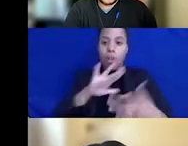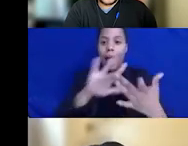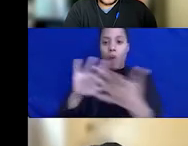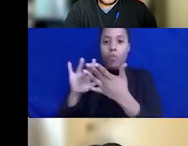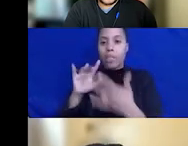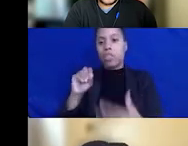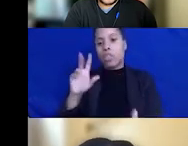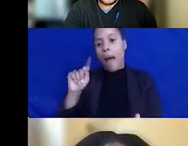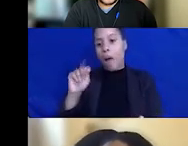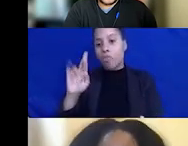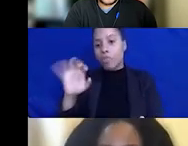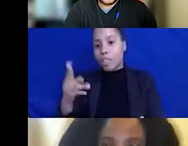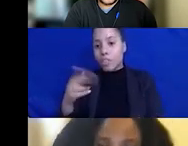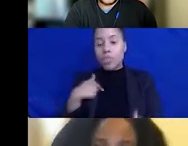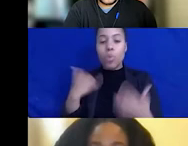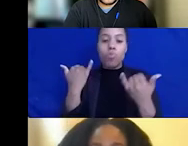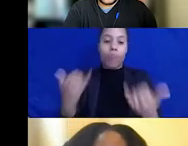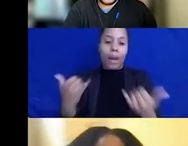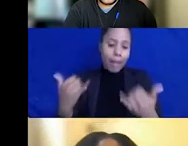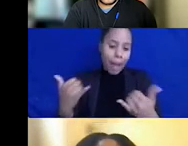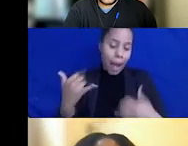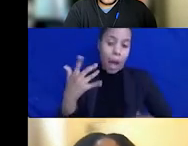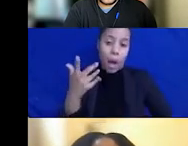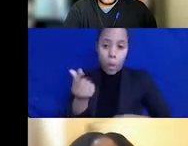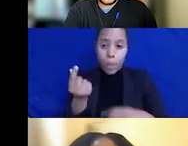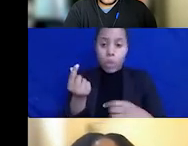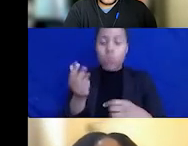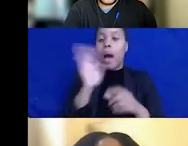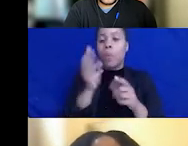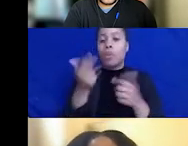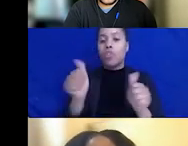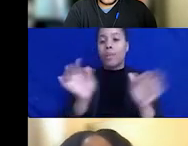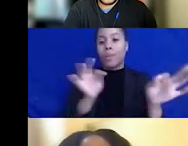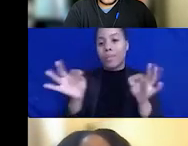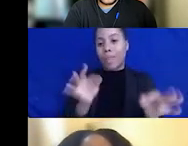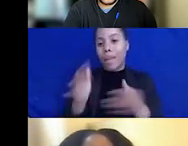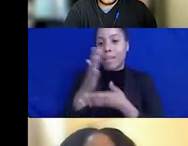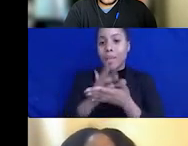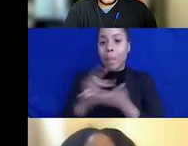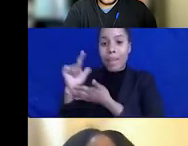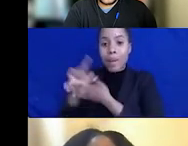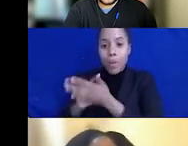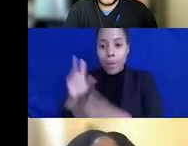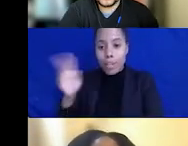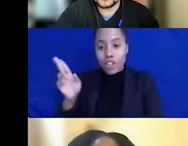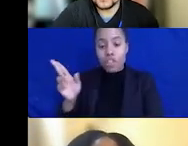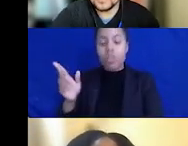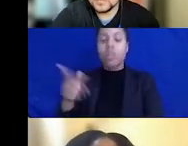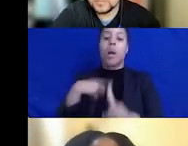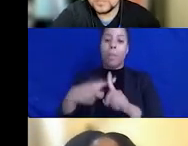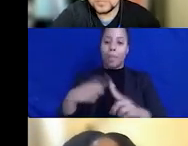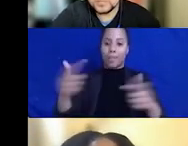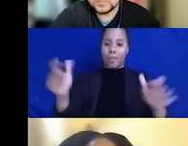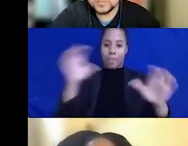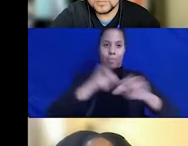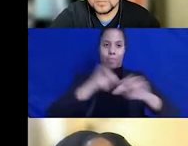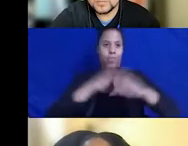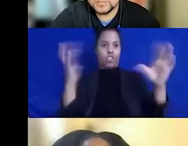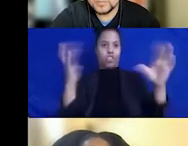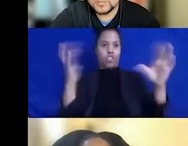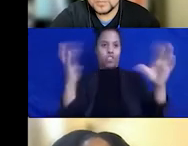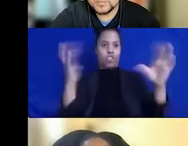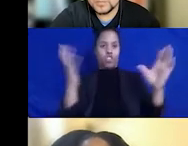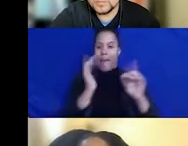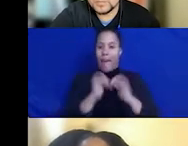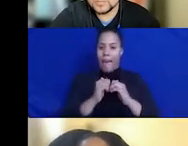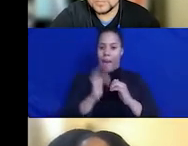I'm going to try to explain some of the just legal history and a big picture of how stuff has played out at the government